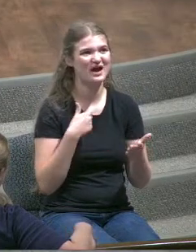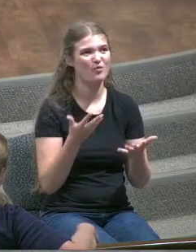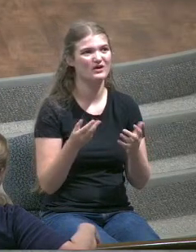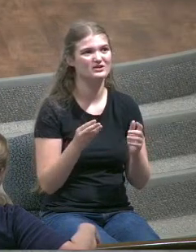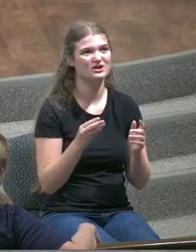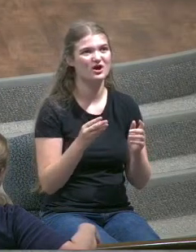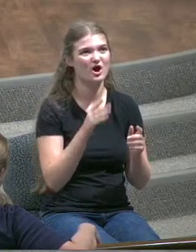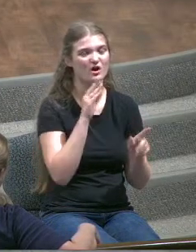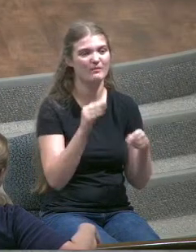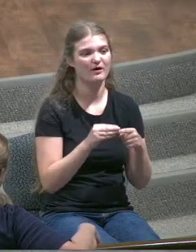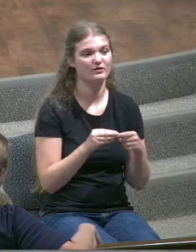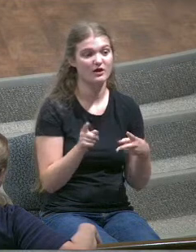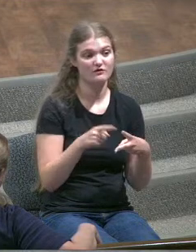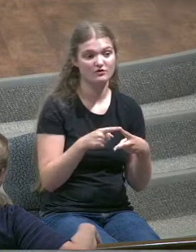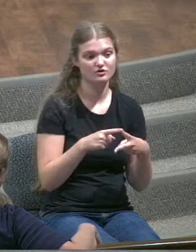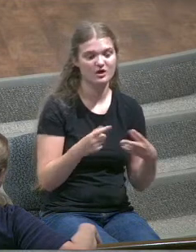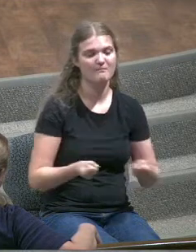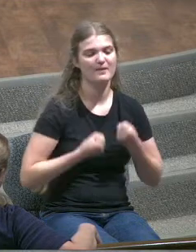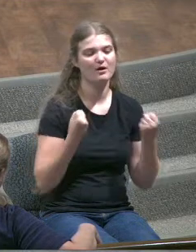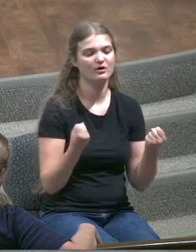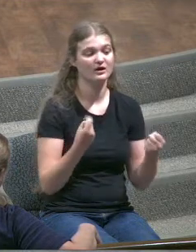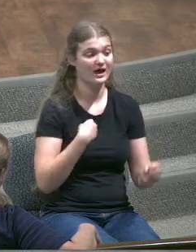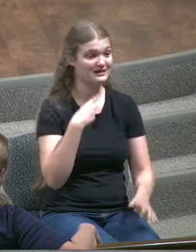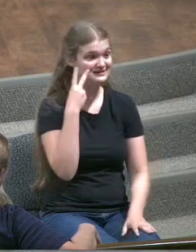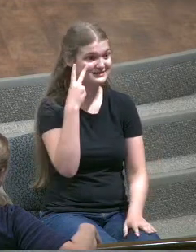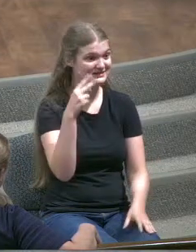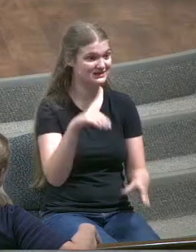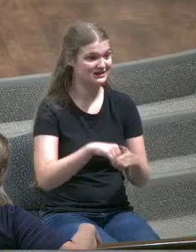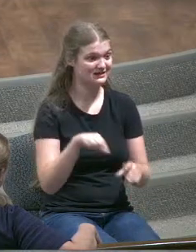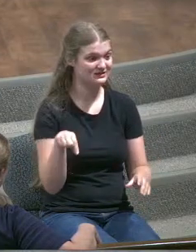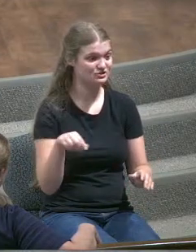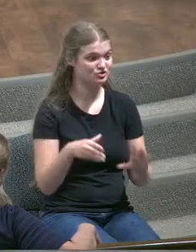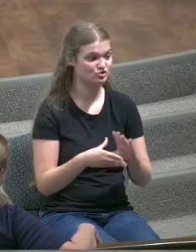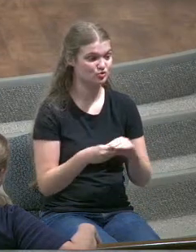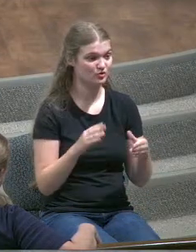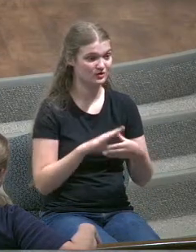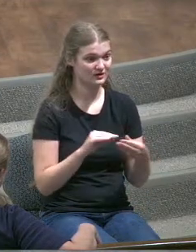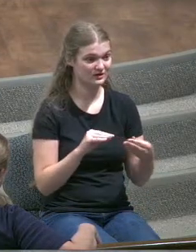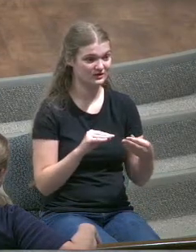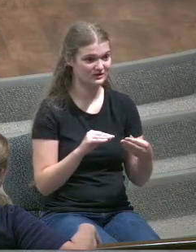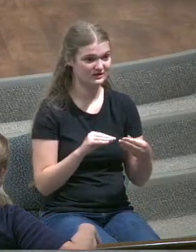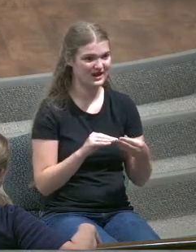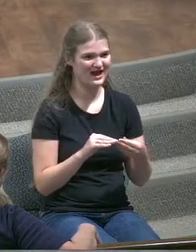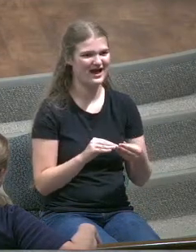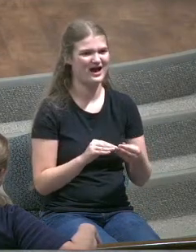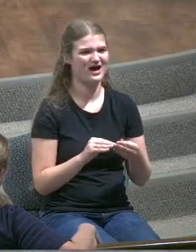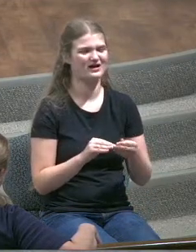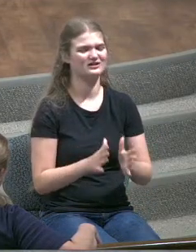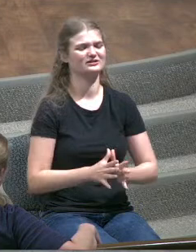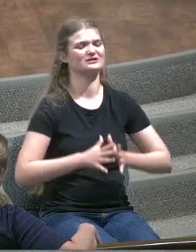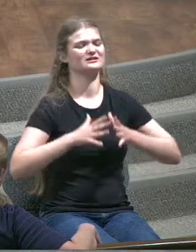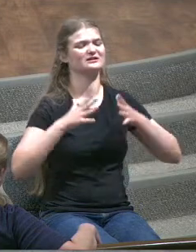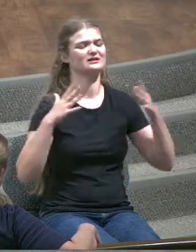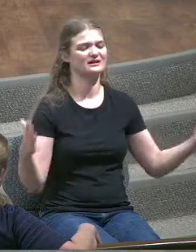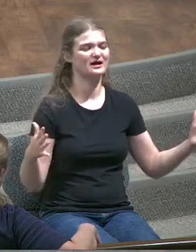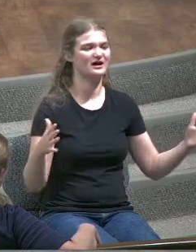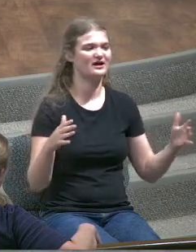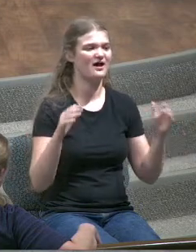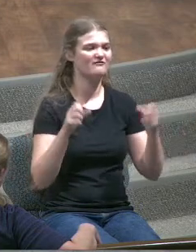First, I want us to talk about power. I see in this story an incredible demonstration of